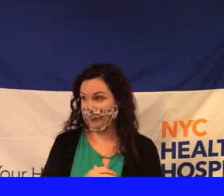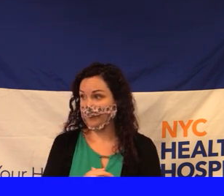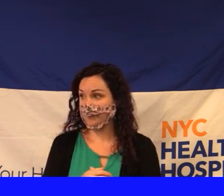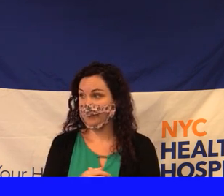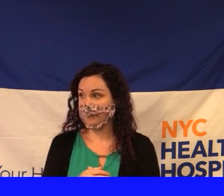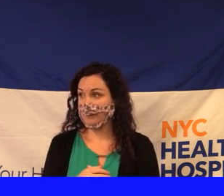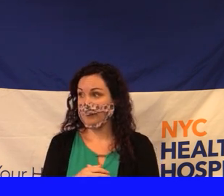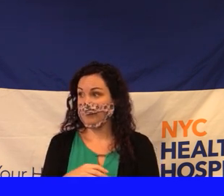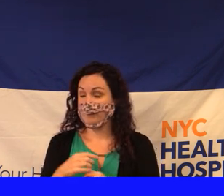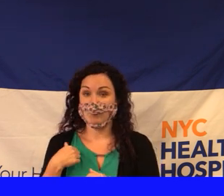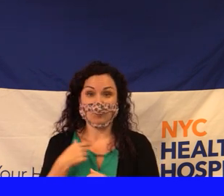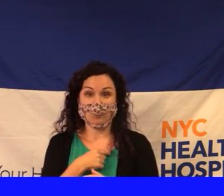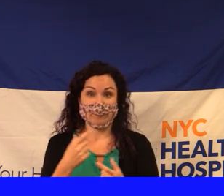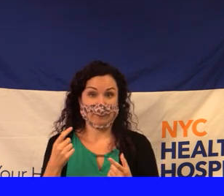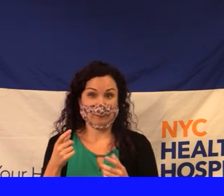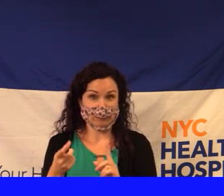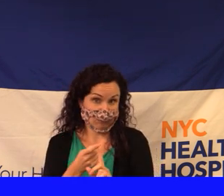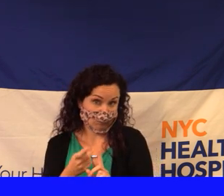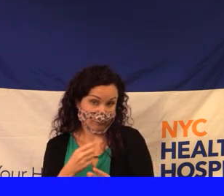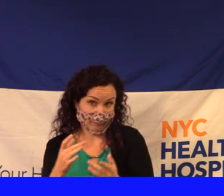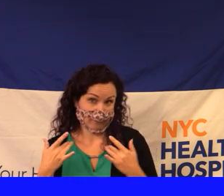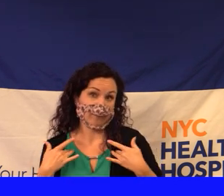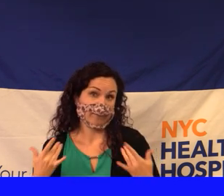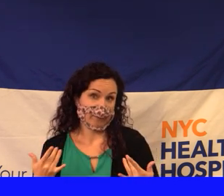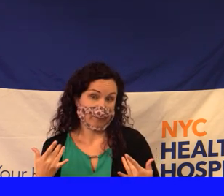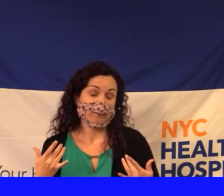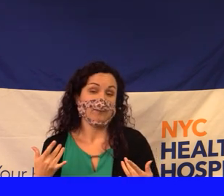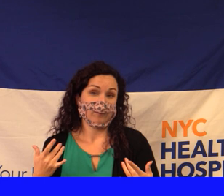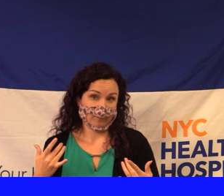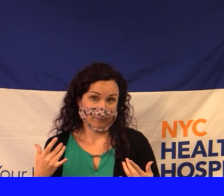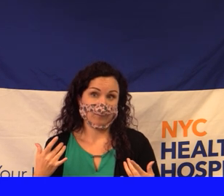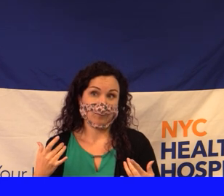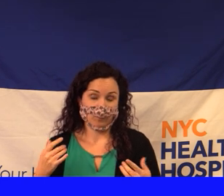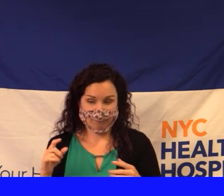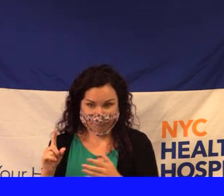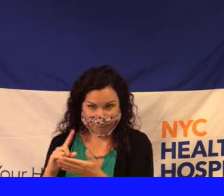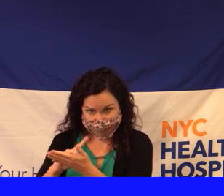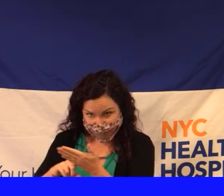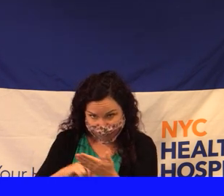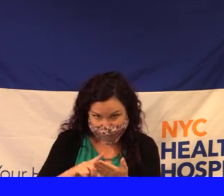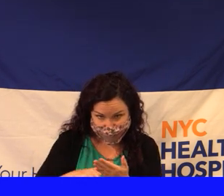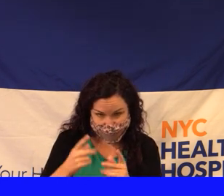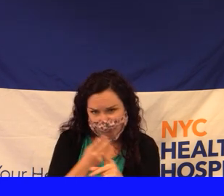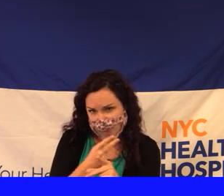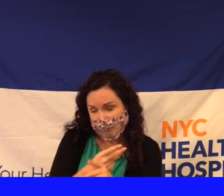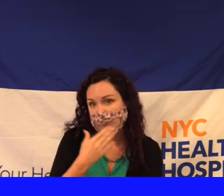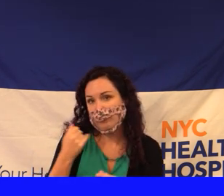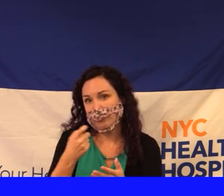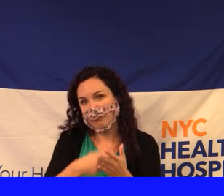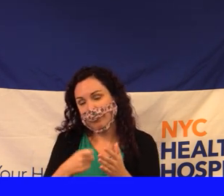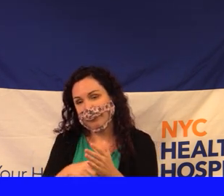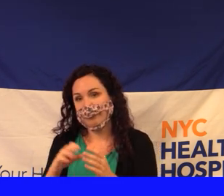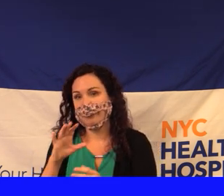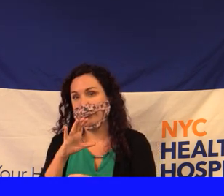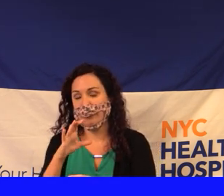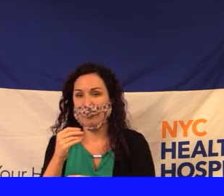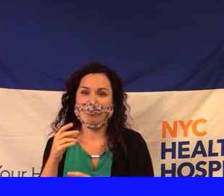had done a sourcing event so we could do our appropriate due diligence for pricing and